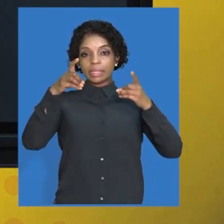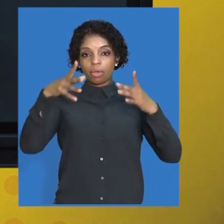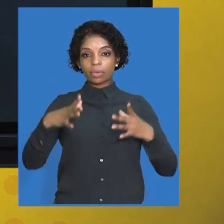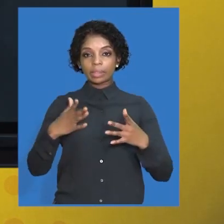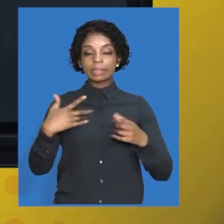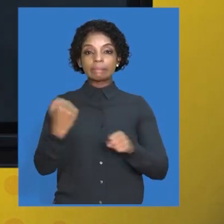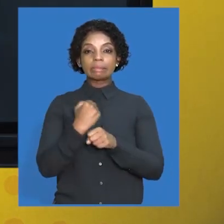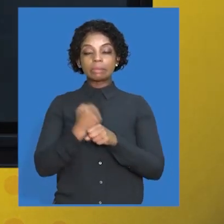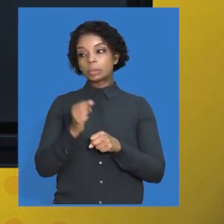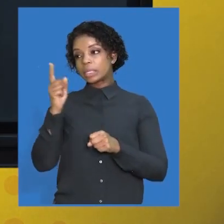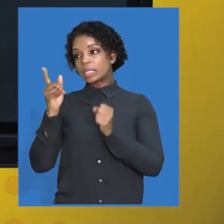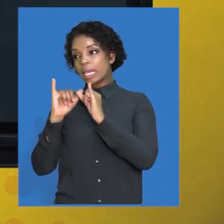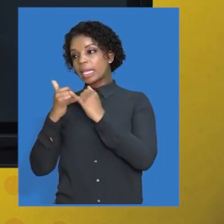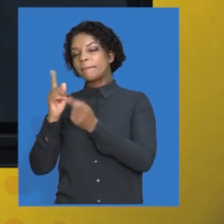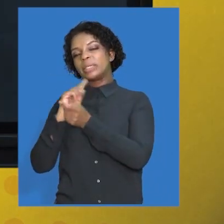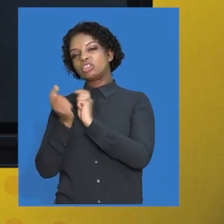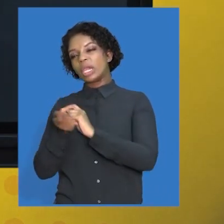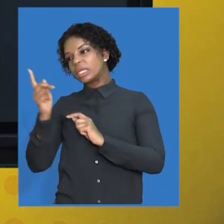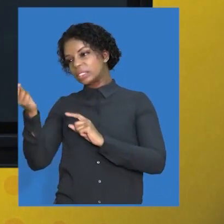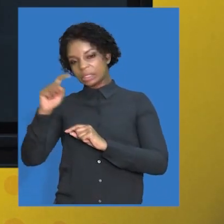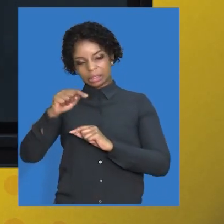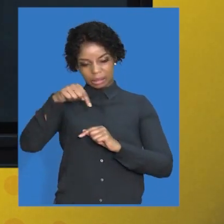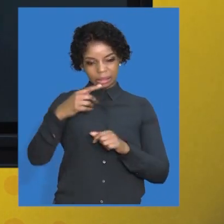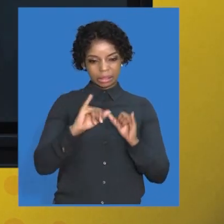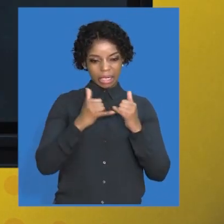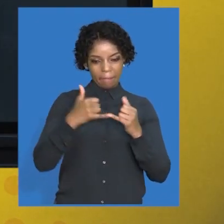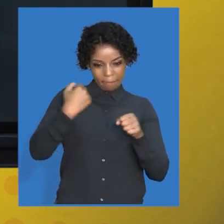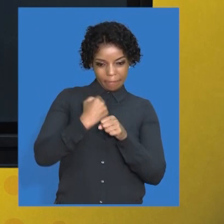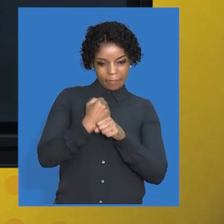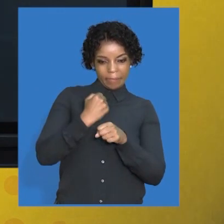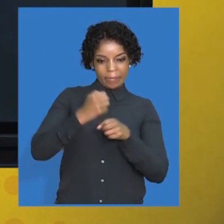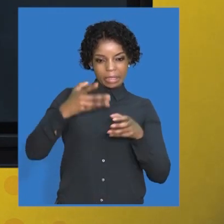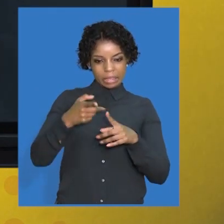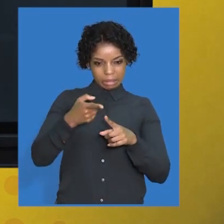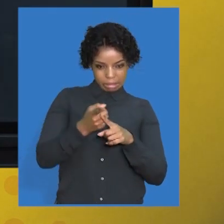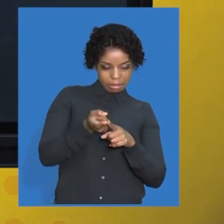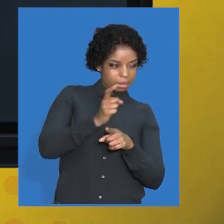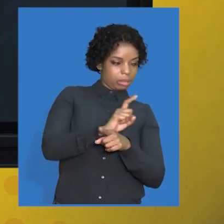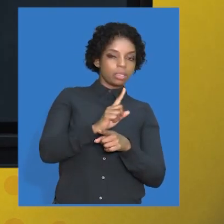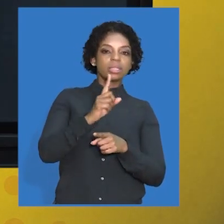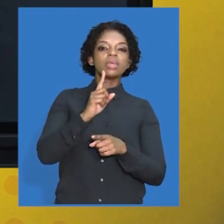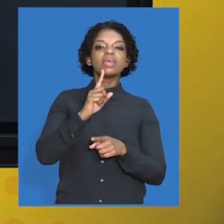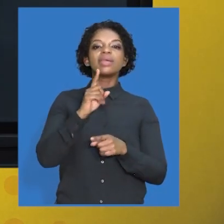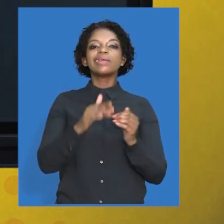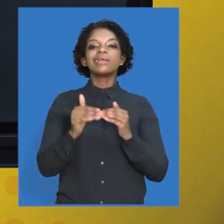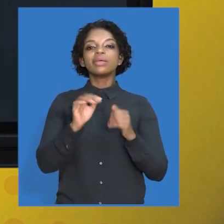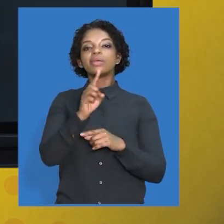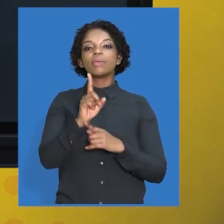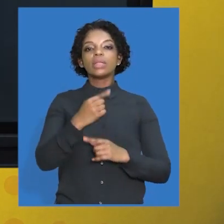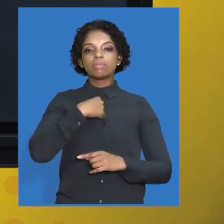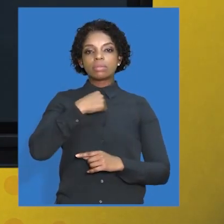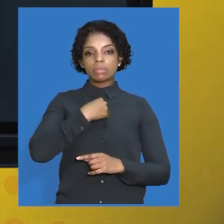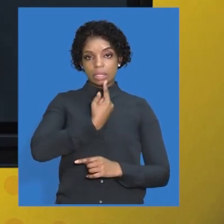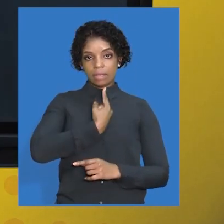company to the other. They're looking out for their interests, where they might not be looking out for the interests of the